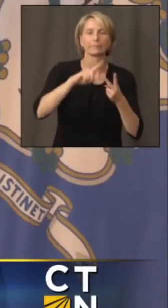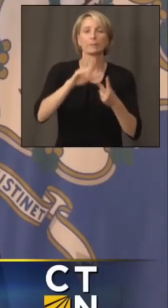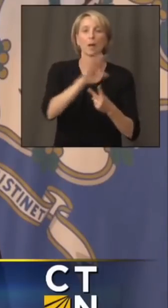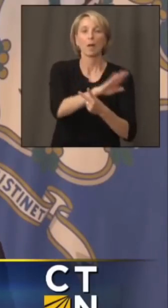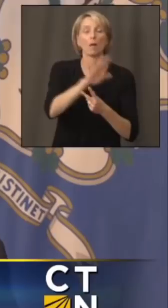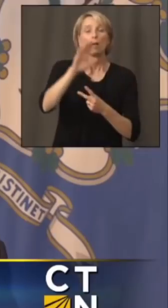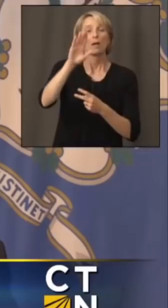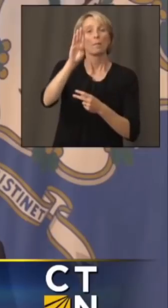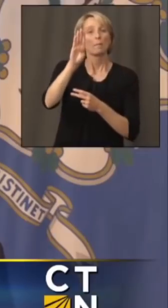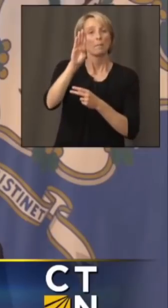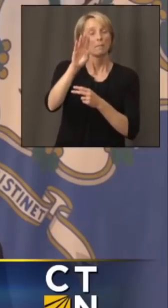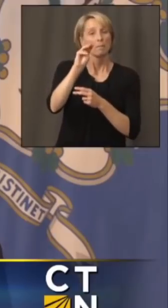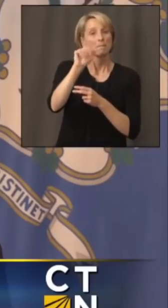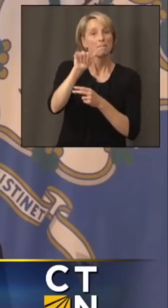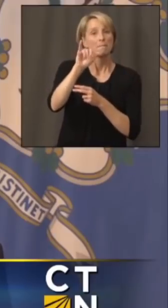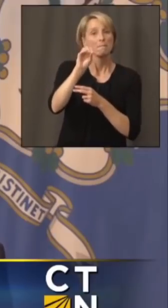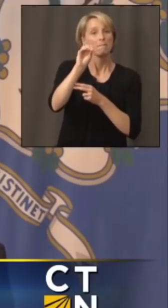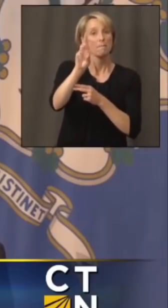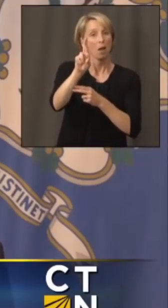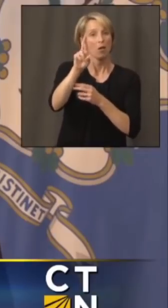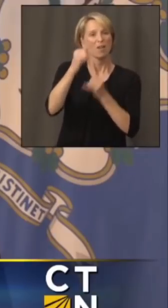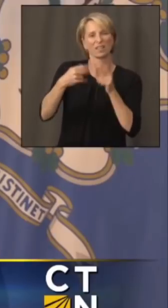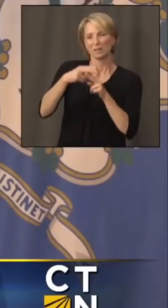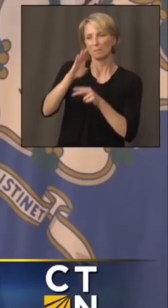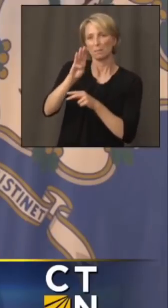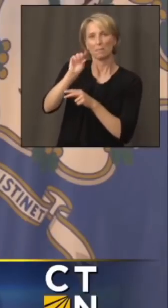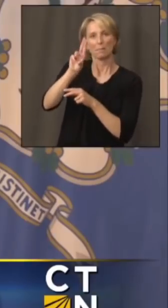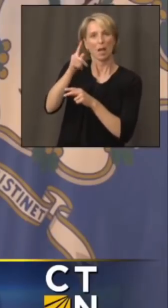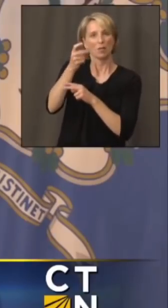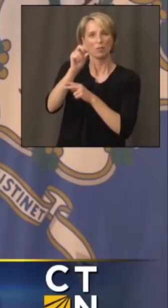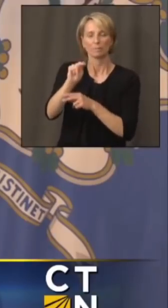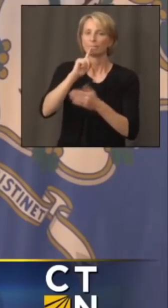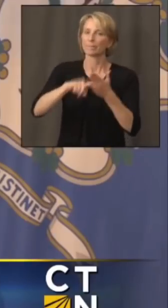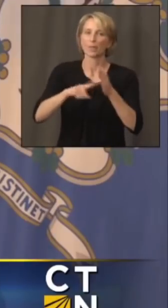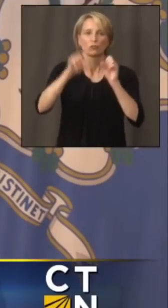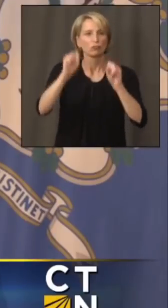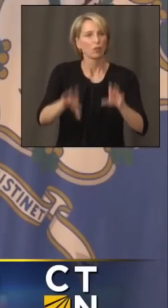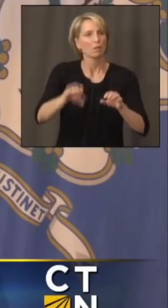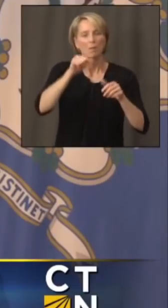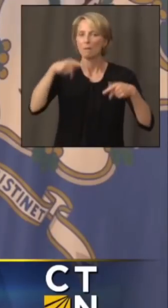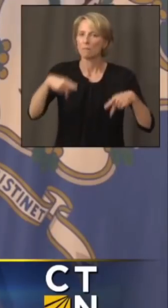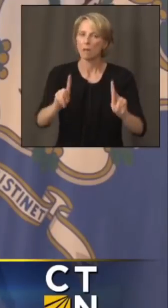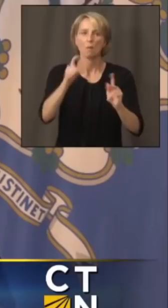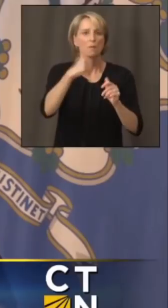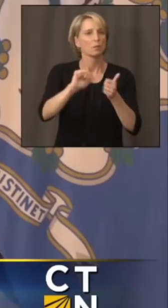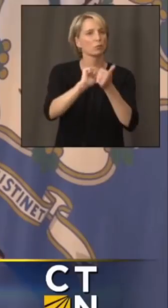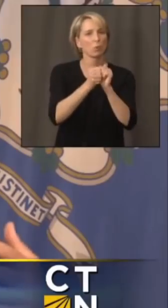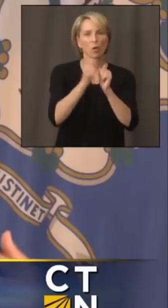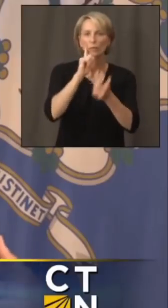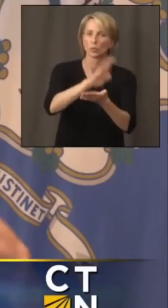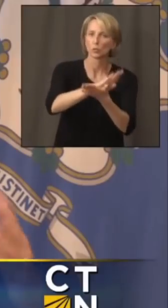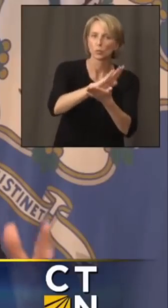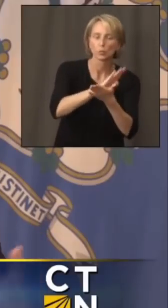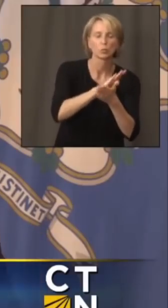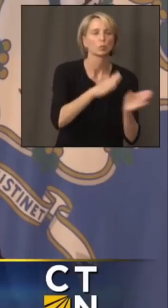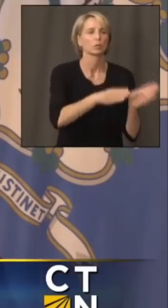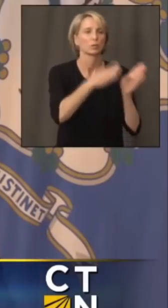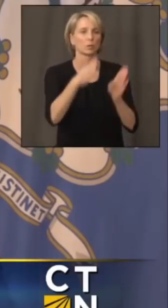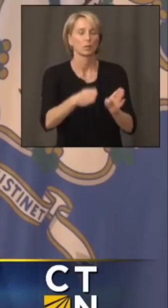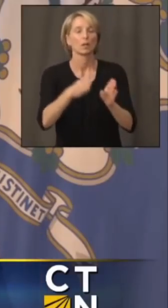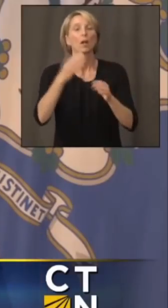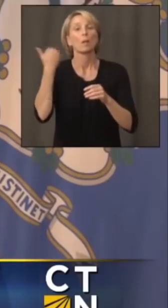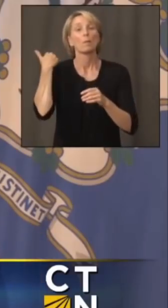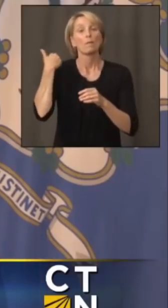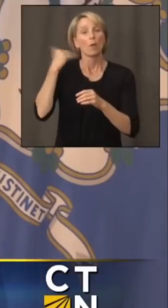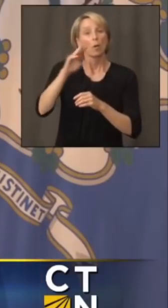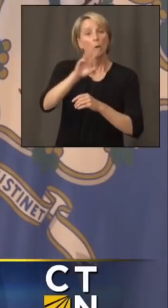through the summer, and probably longer than that, just to be. Connecticut State University, the residence halls were going to be filled. Now they're not.